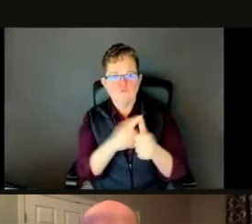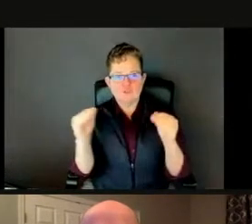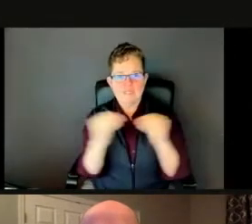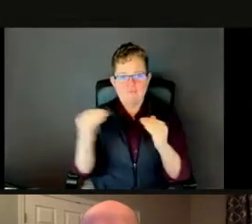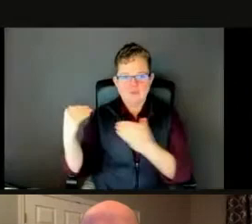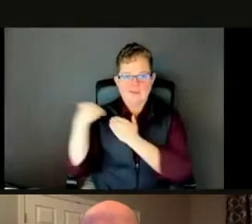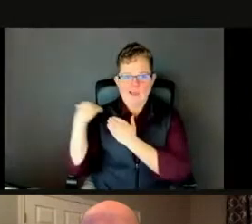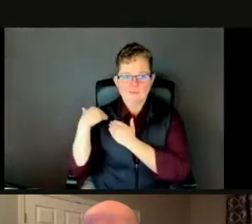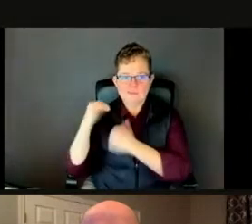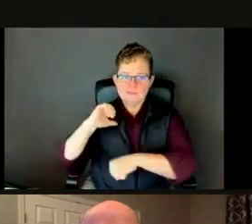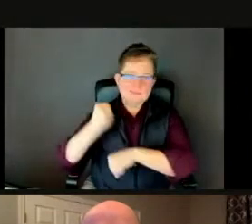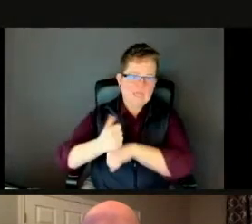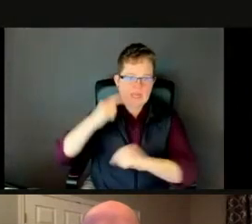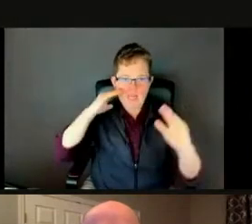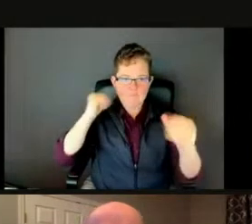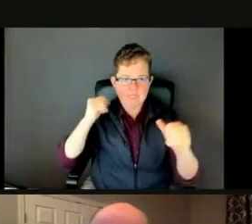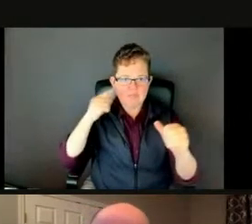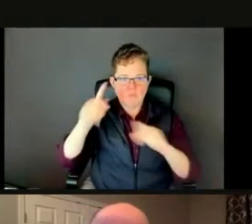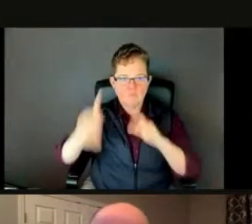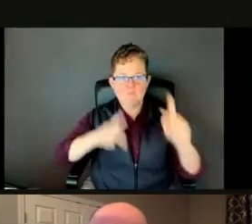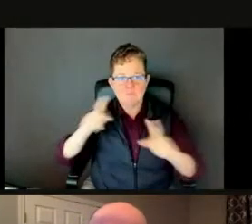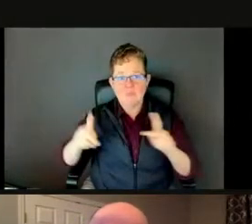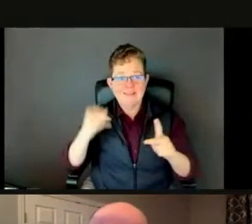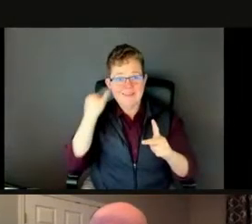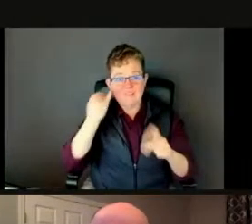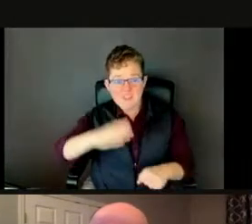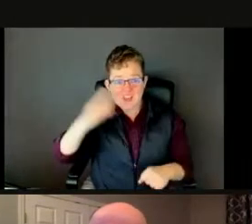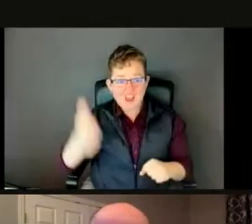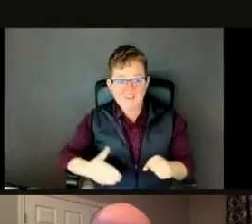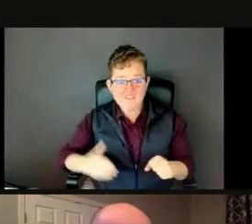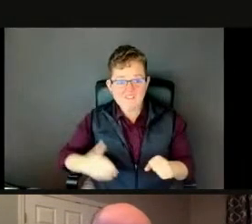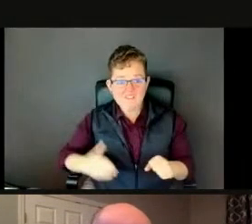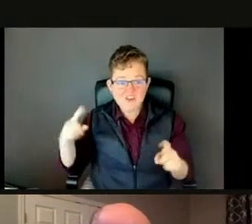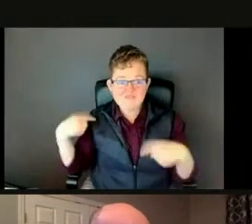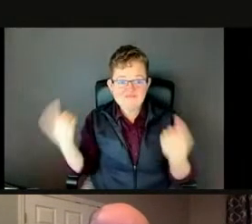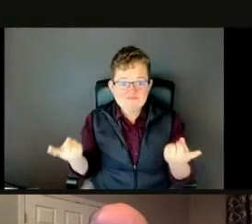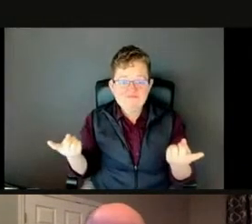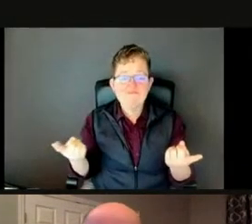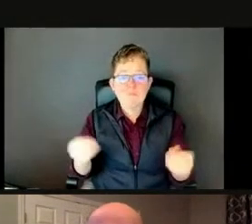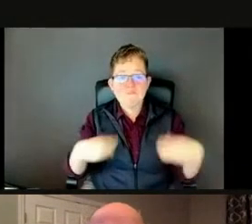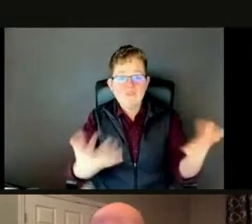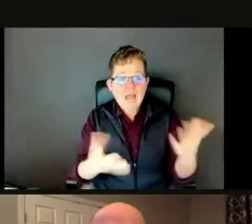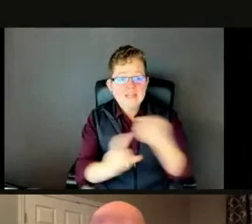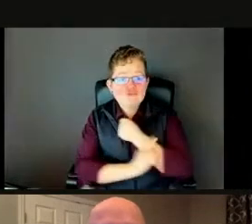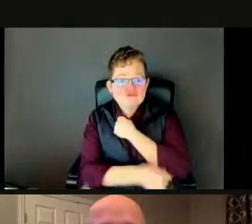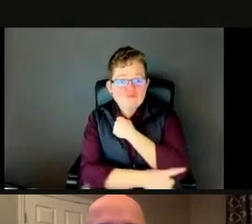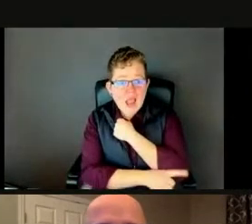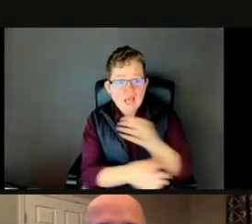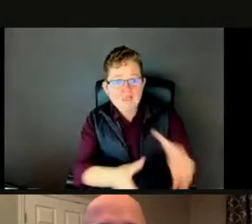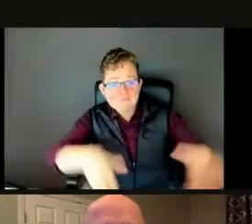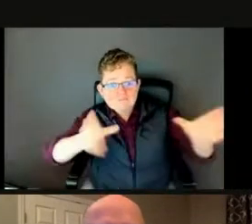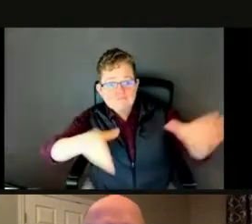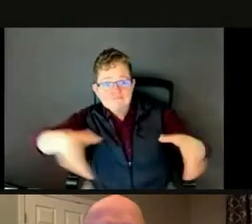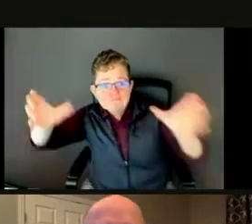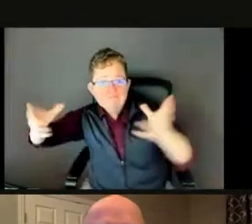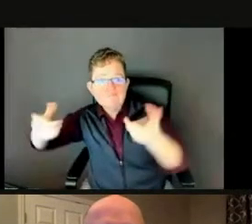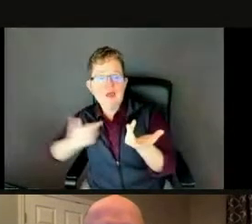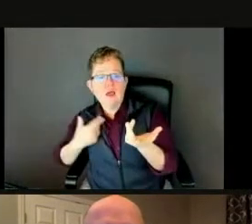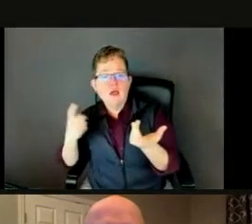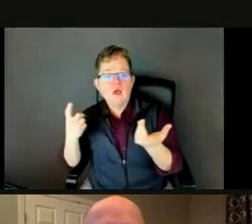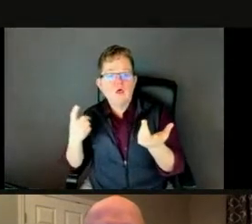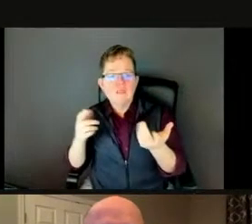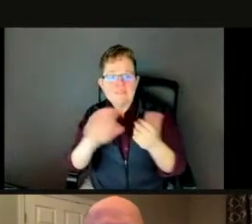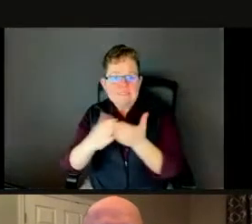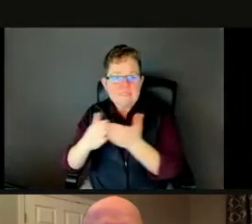an expectation for folks. And if we've never, you know, if we've never provided trash receptacles in a meaningful way throughout the